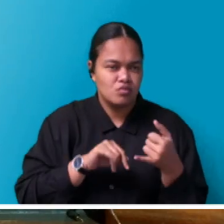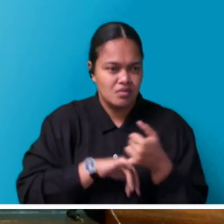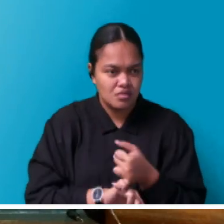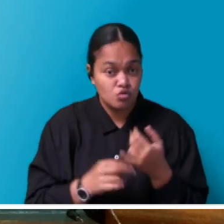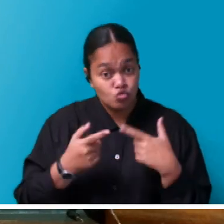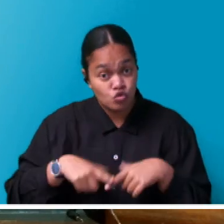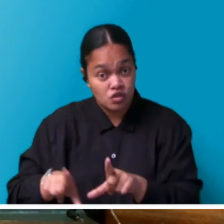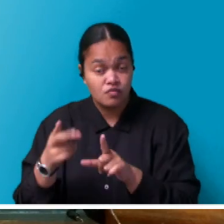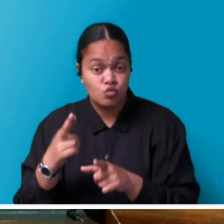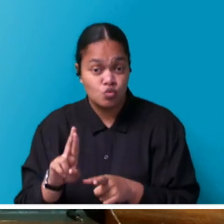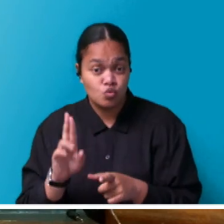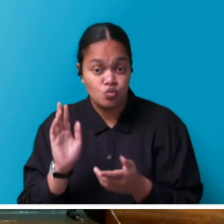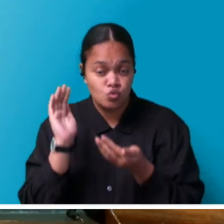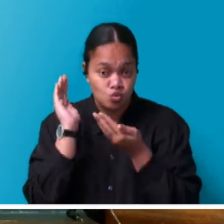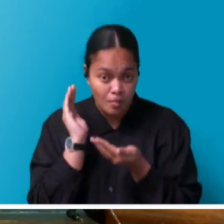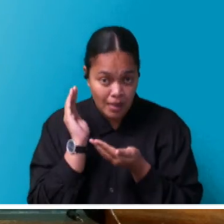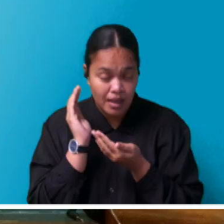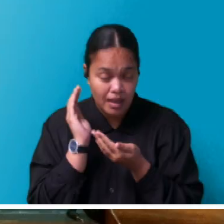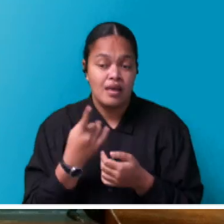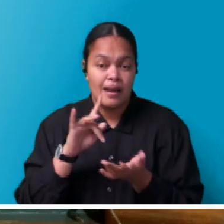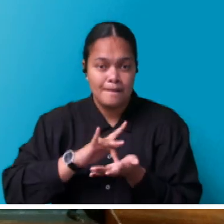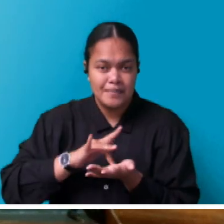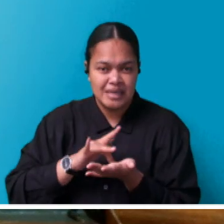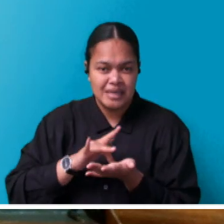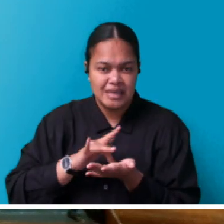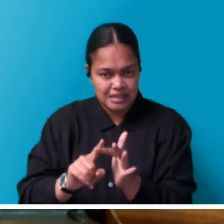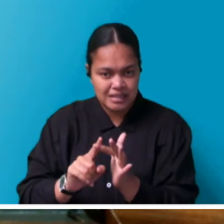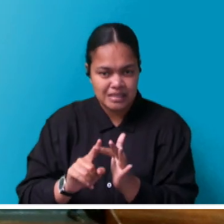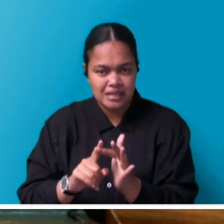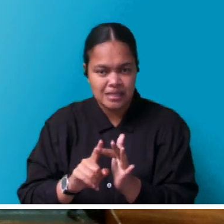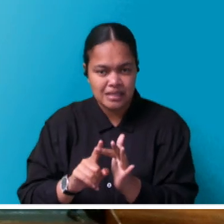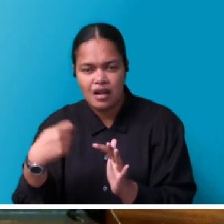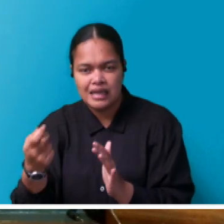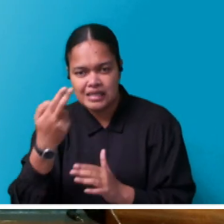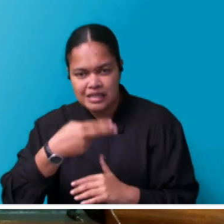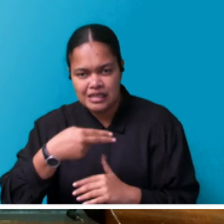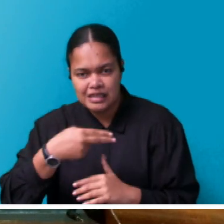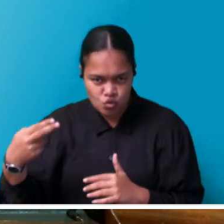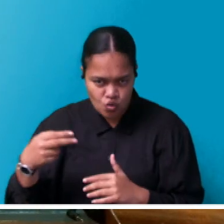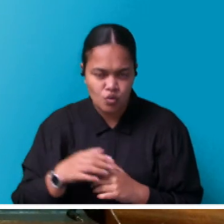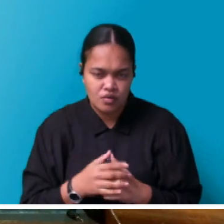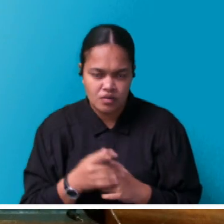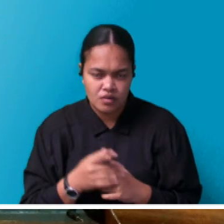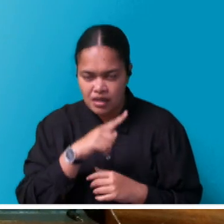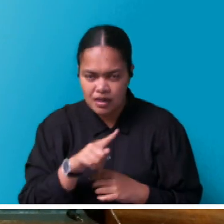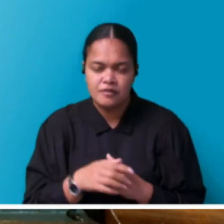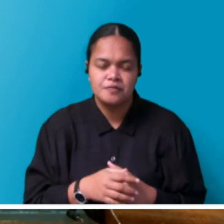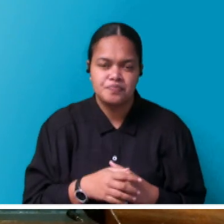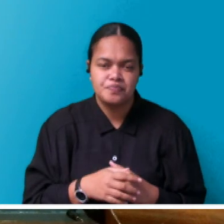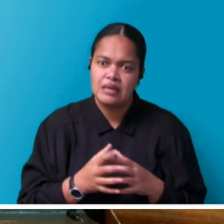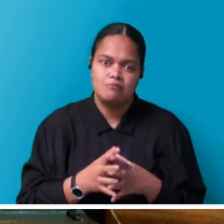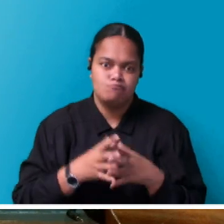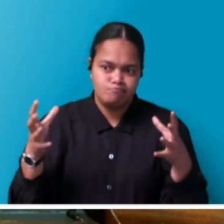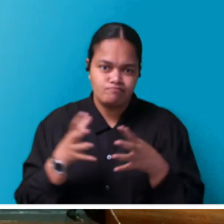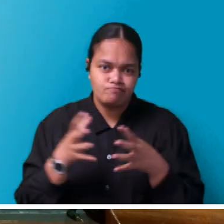to Dubai and the Middle East, followed by Indonesia. Thailand and Vietnam, which are on a big rise. They're also